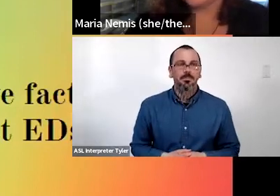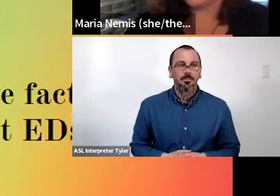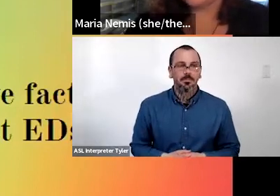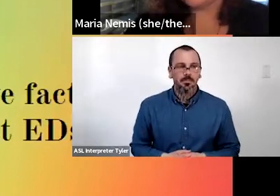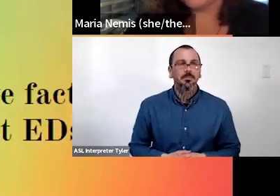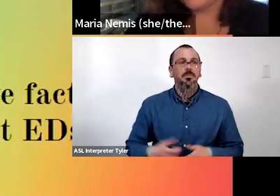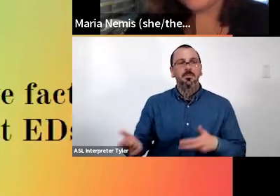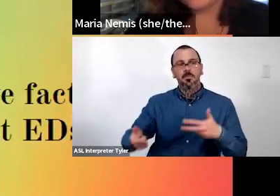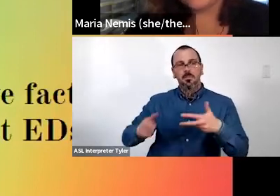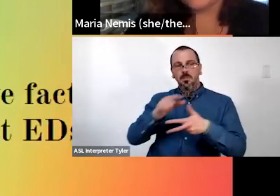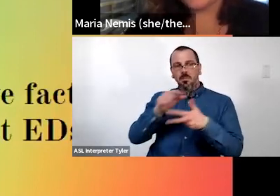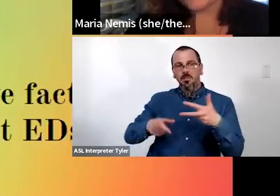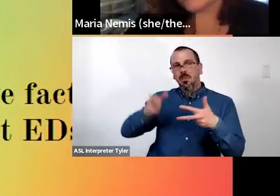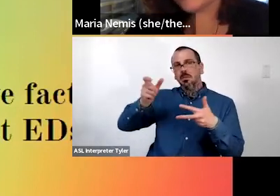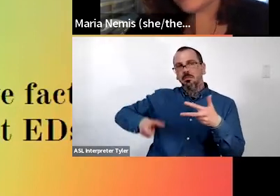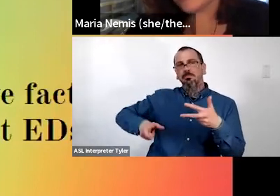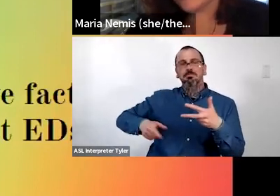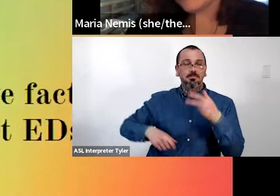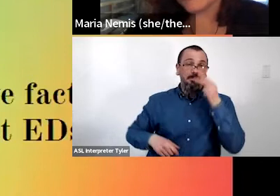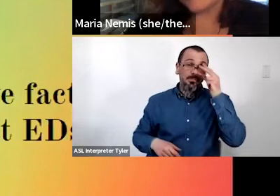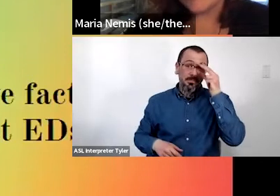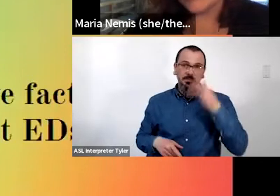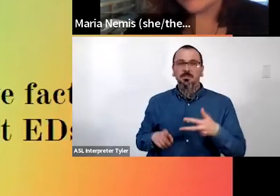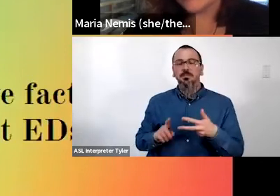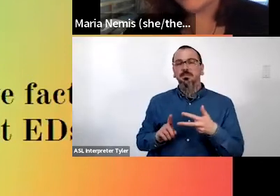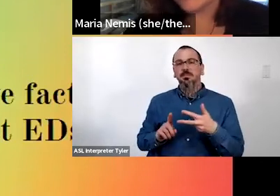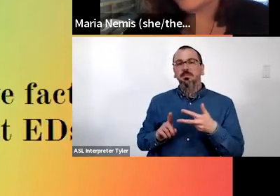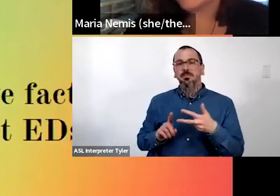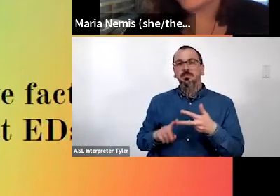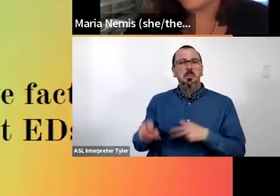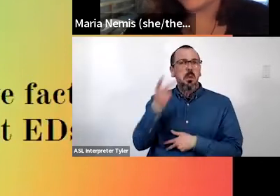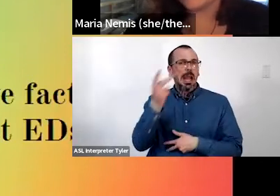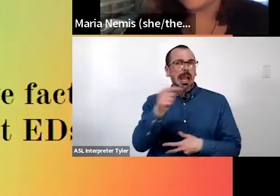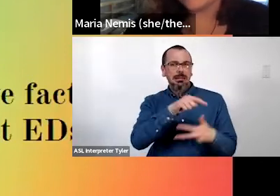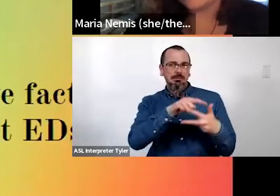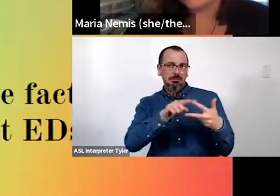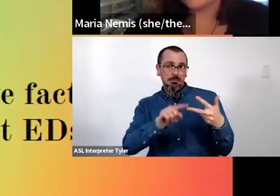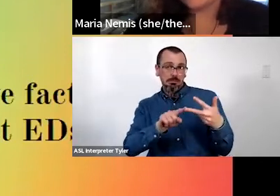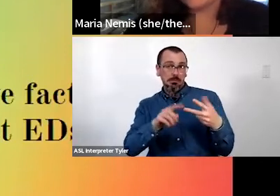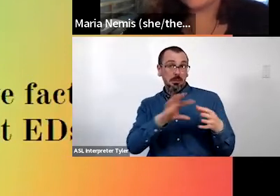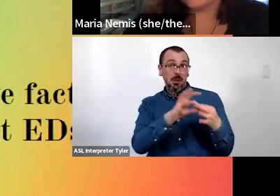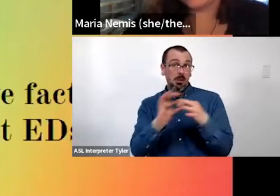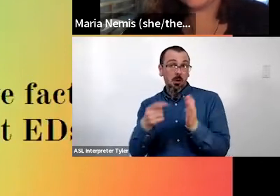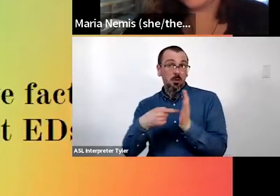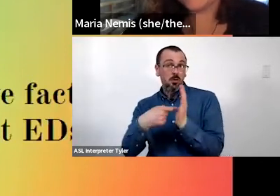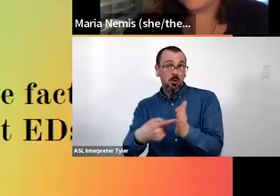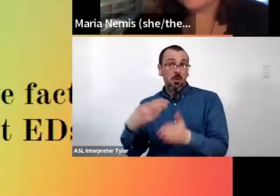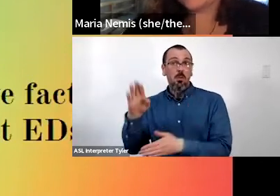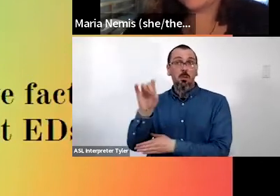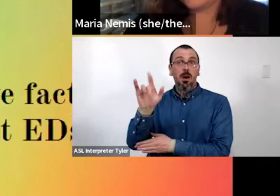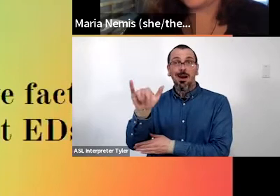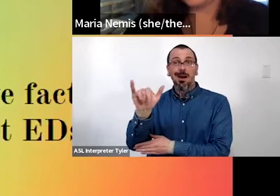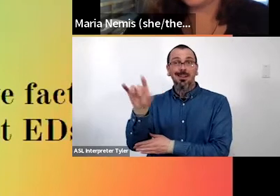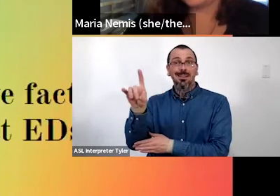stigma, but you may notice that none of them directly address the issues of body dissatisfaction, dysphoria, etc. On the other